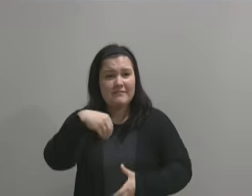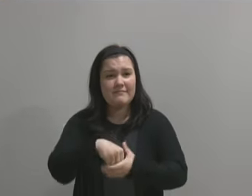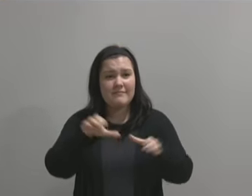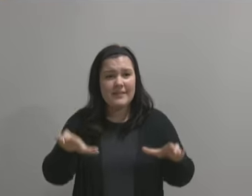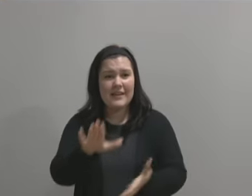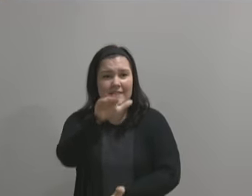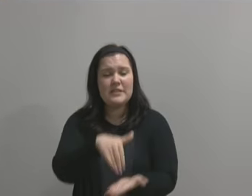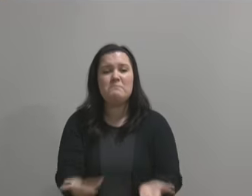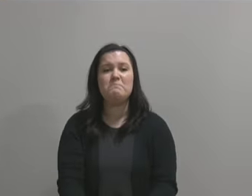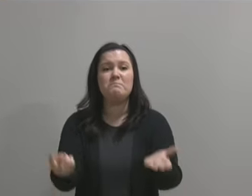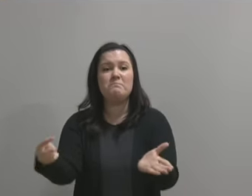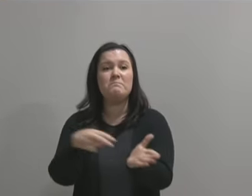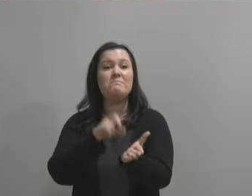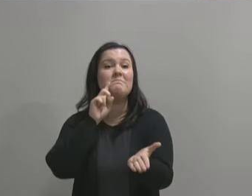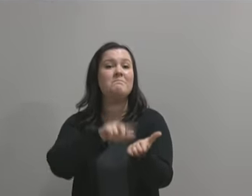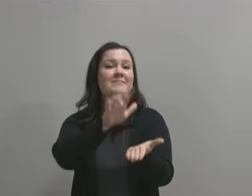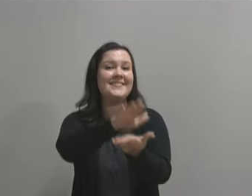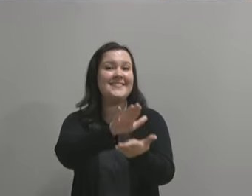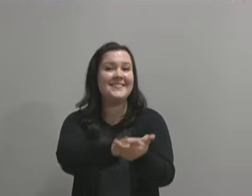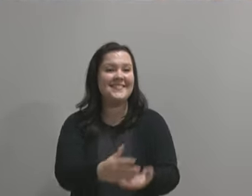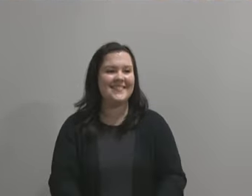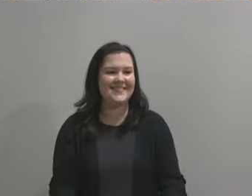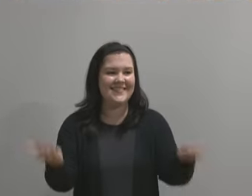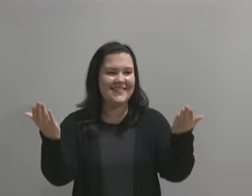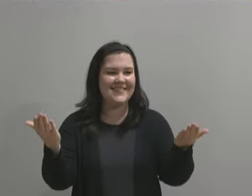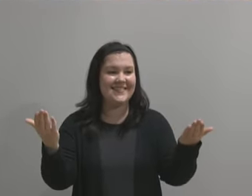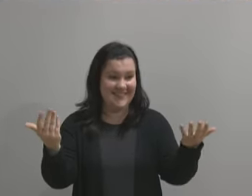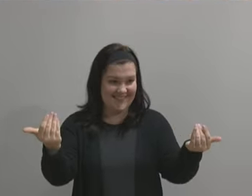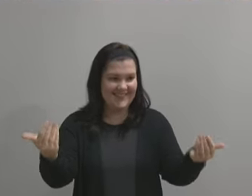Center to stand and be recognized?